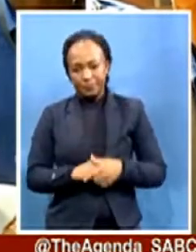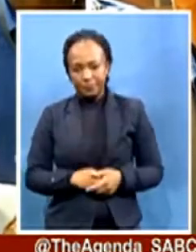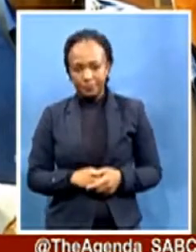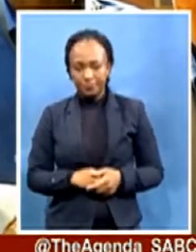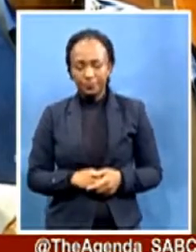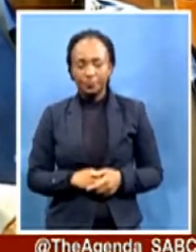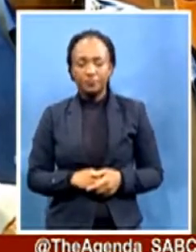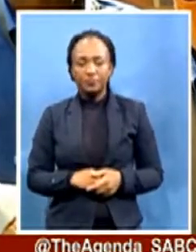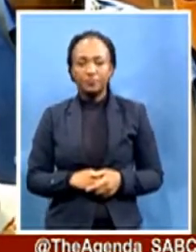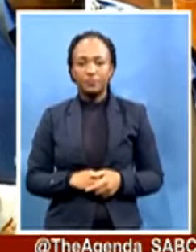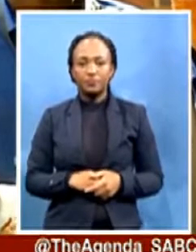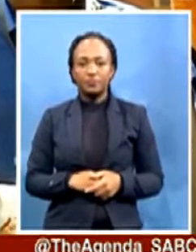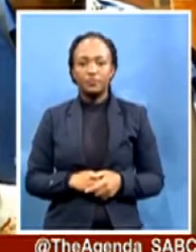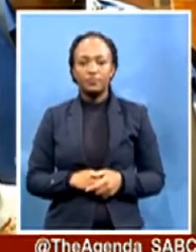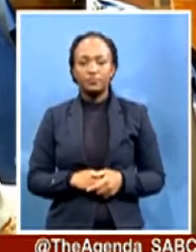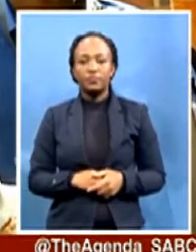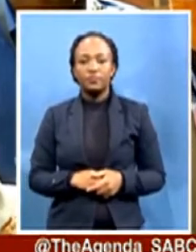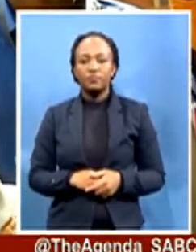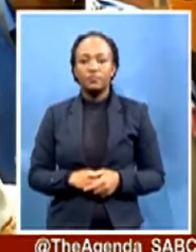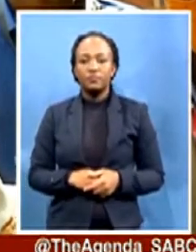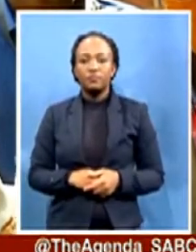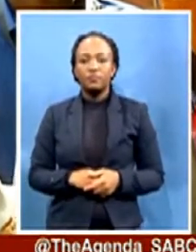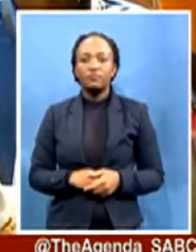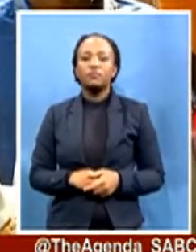I think it's also important to say that this